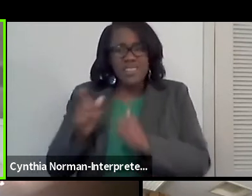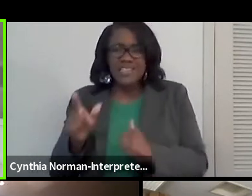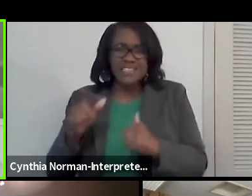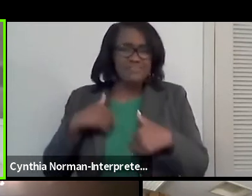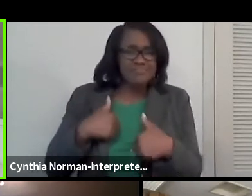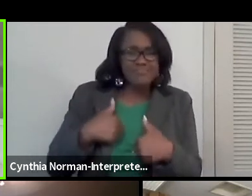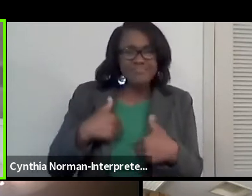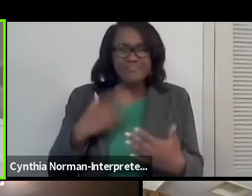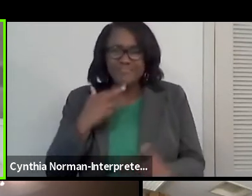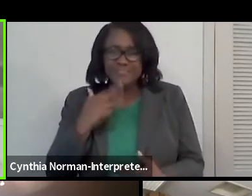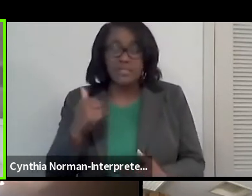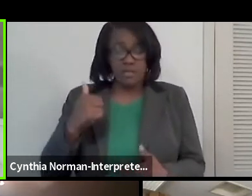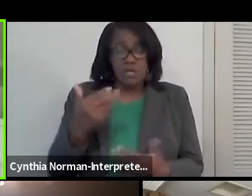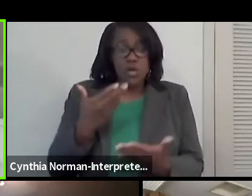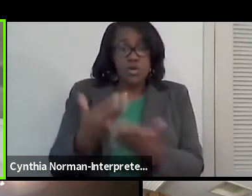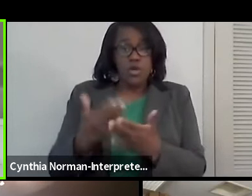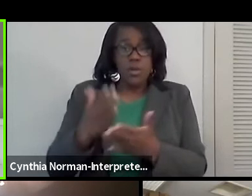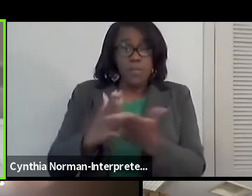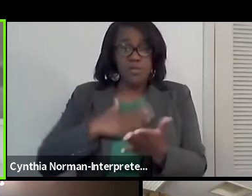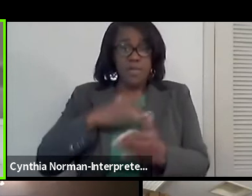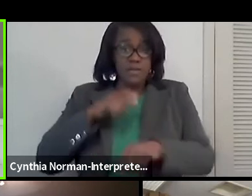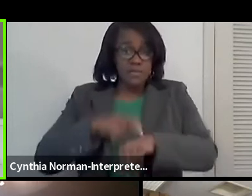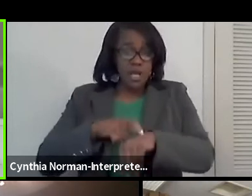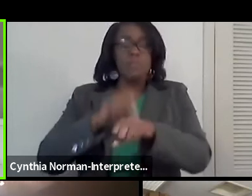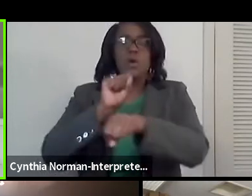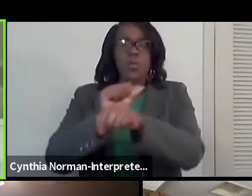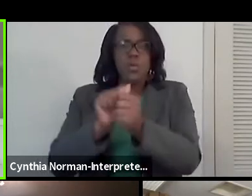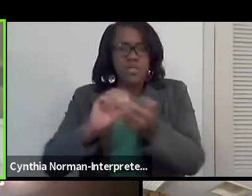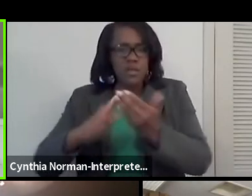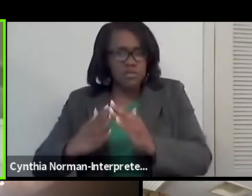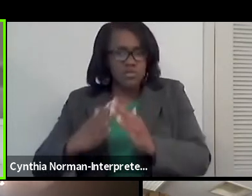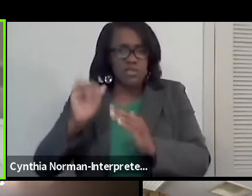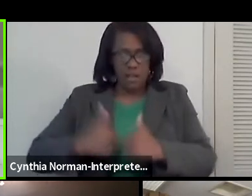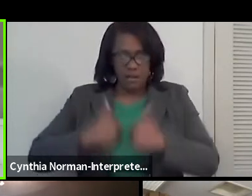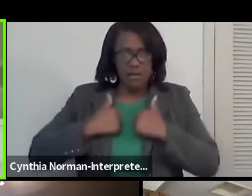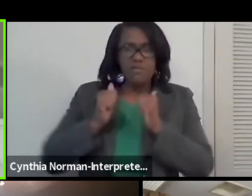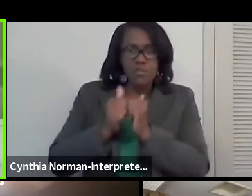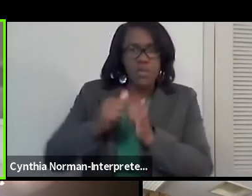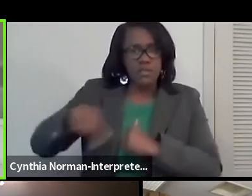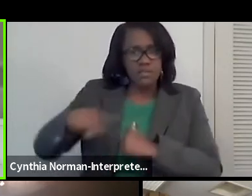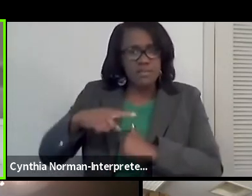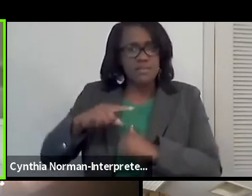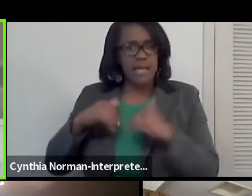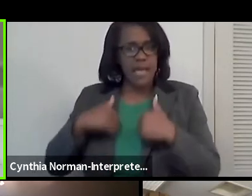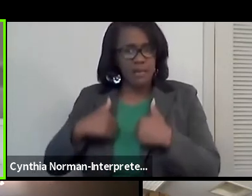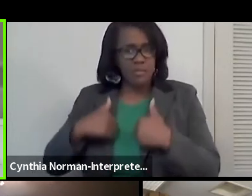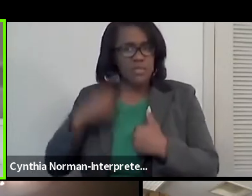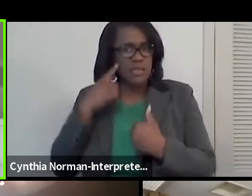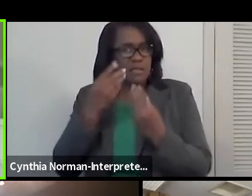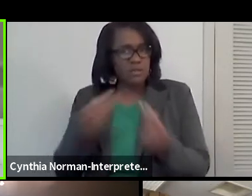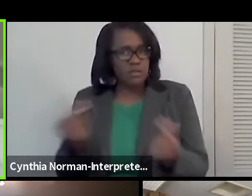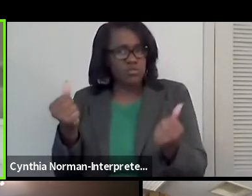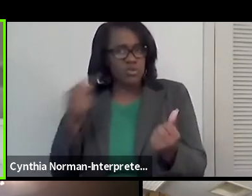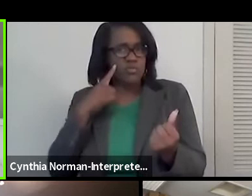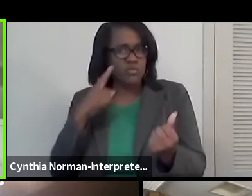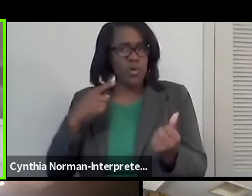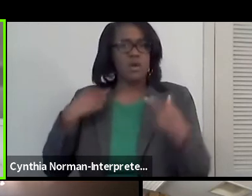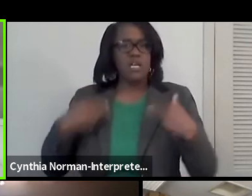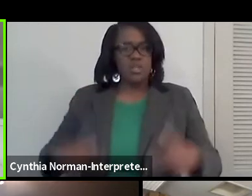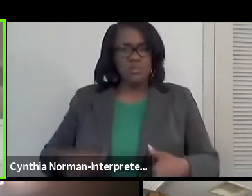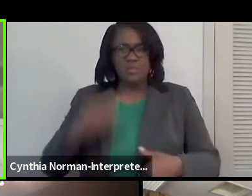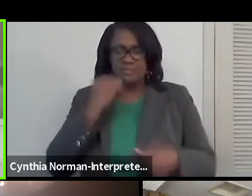good portion of my time is spent working with communities that live with these animals to think about effective solutions to human carnivore